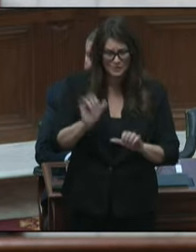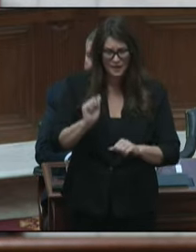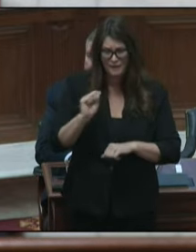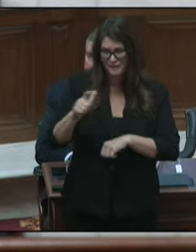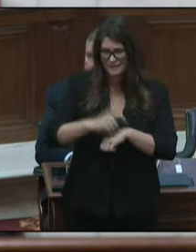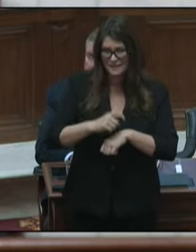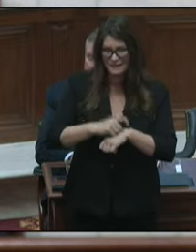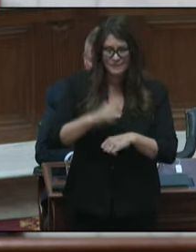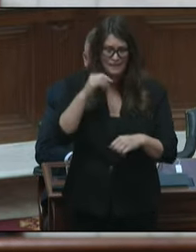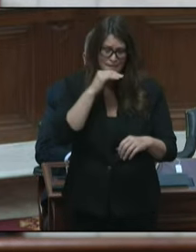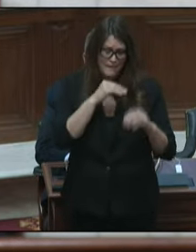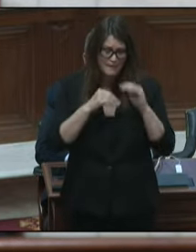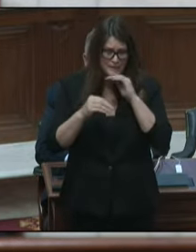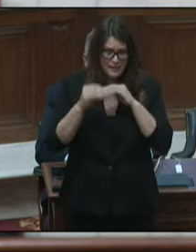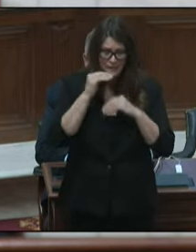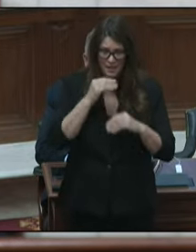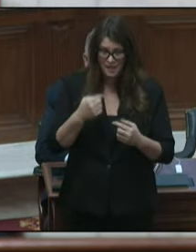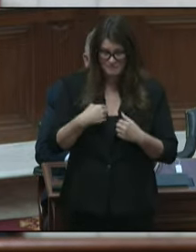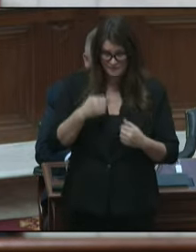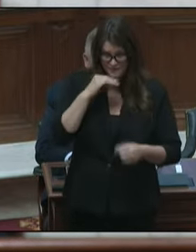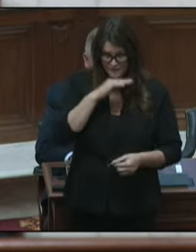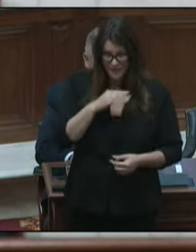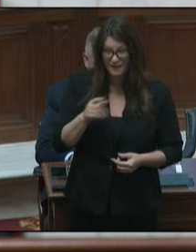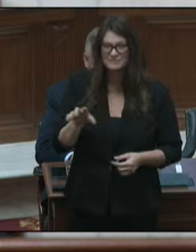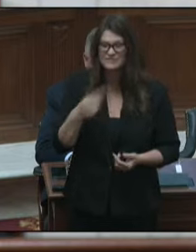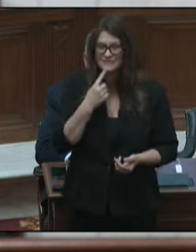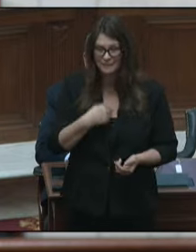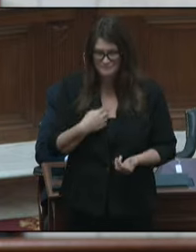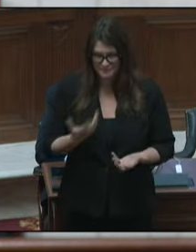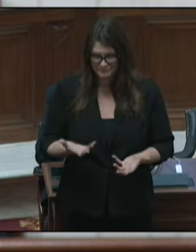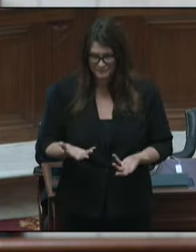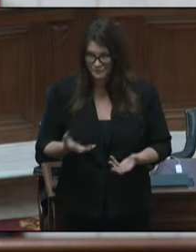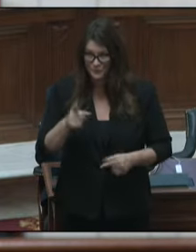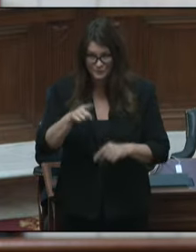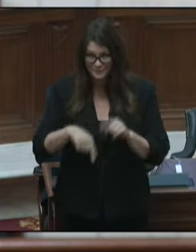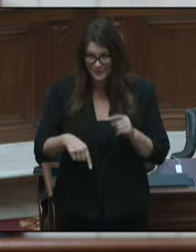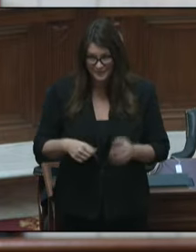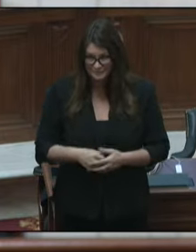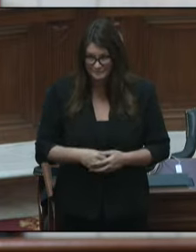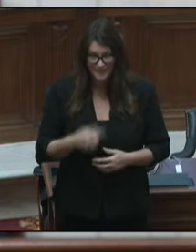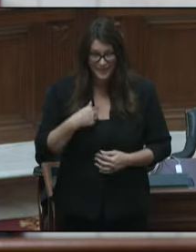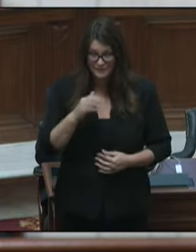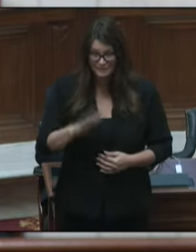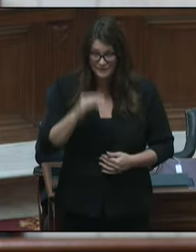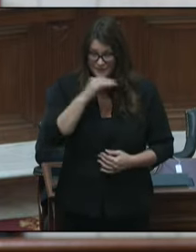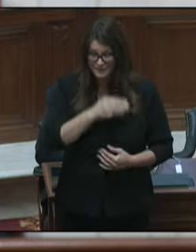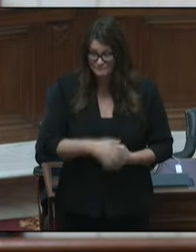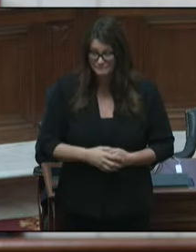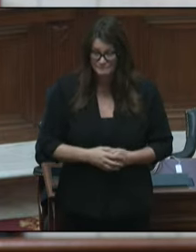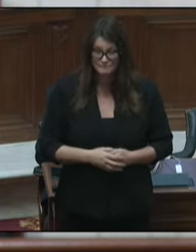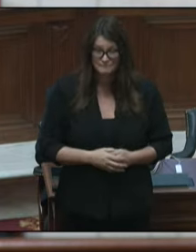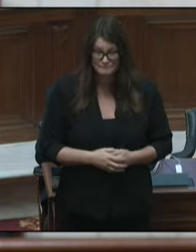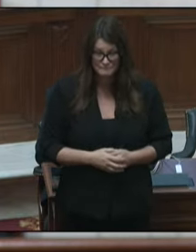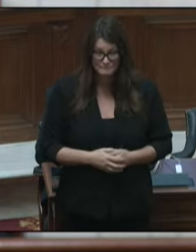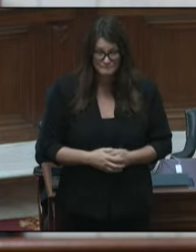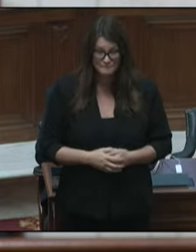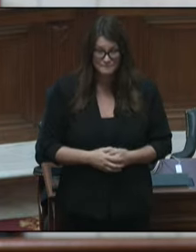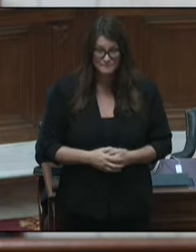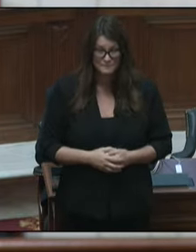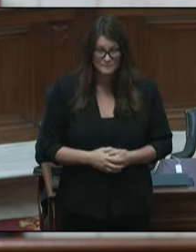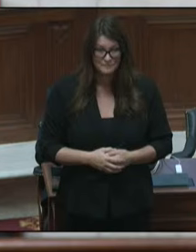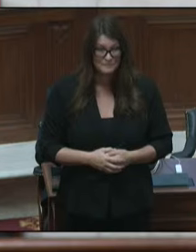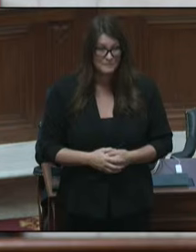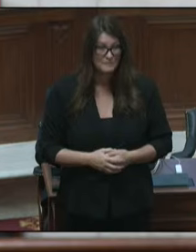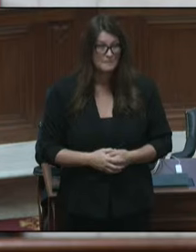find something that Jim Justice has told you that's not true. You can't do it. You can't do it. Now, with